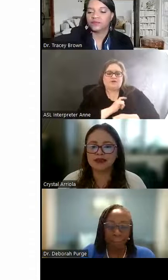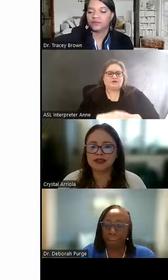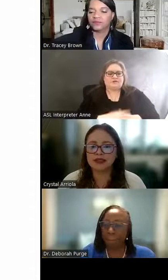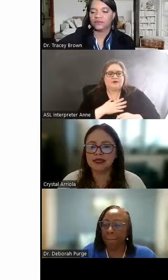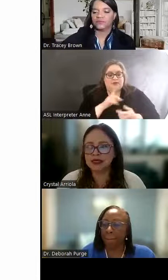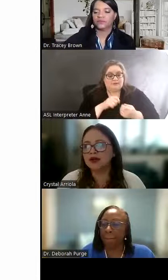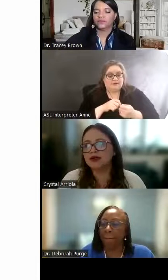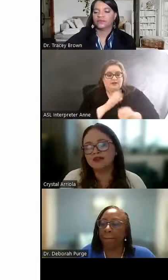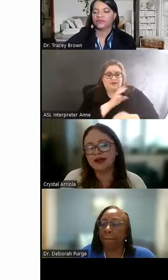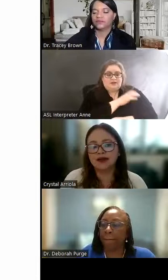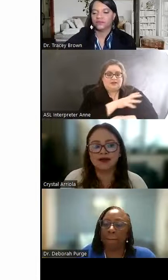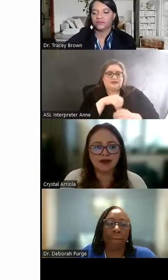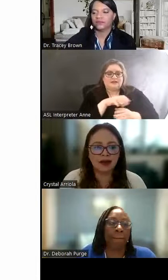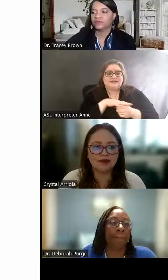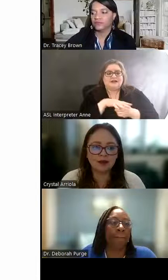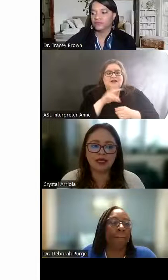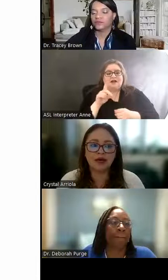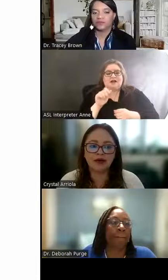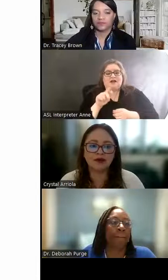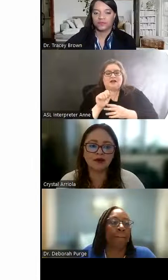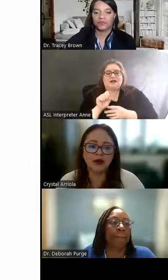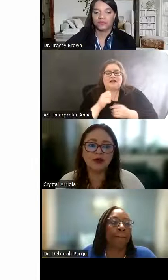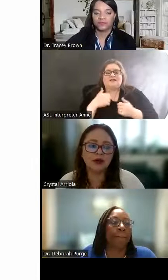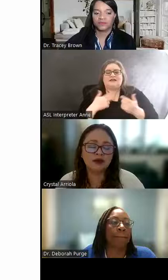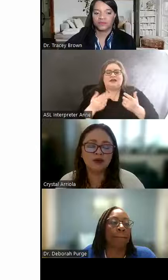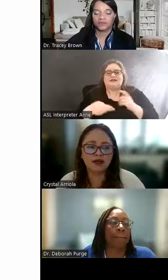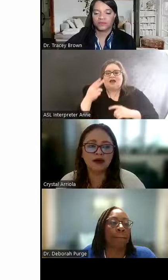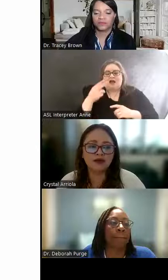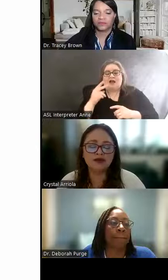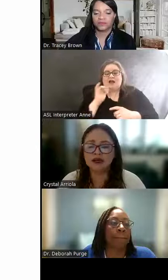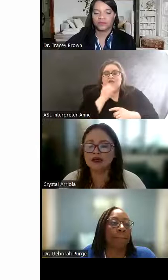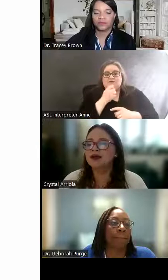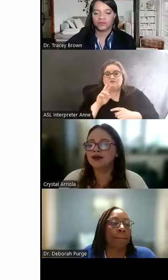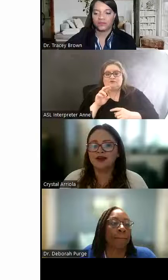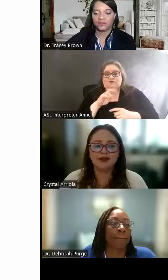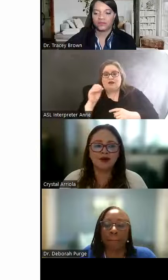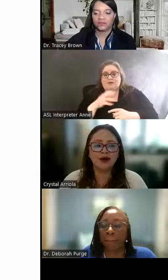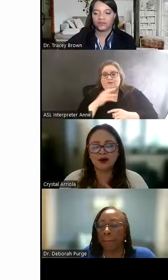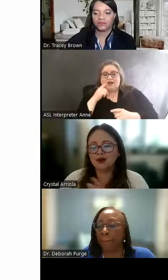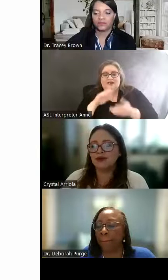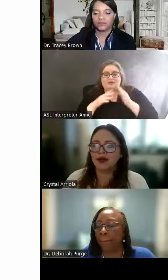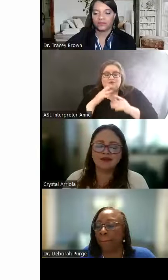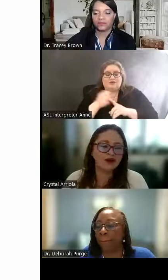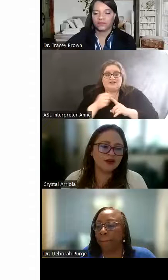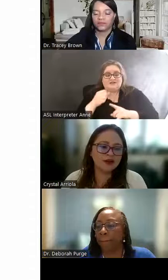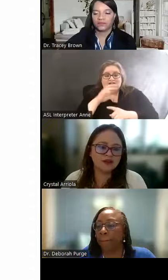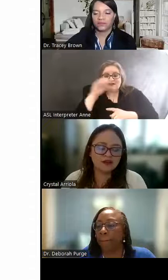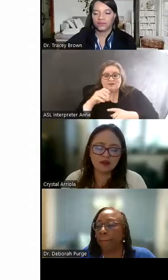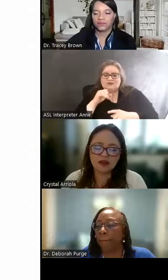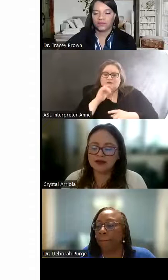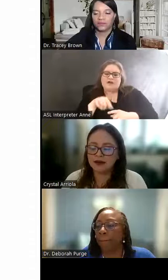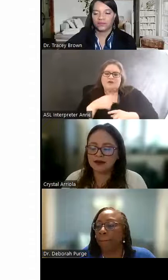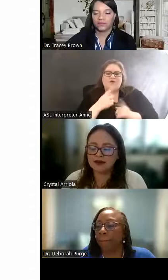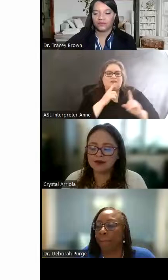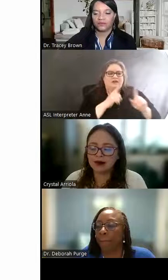clinic is in an area of Dallas that has a pretty high crime rate and community violence rate. And so not only am I having conversations